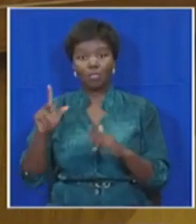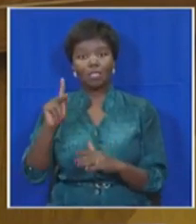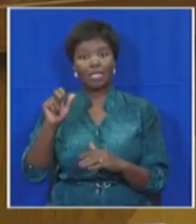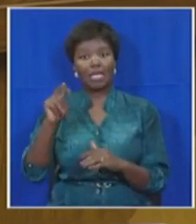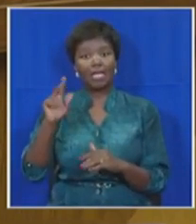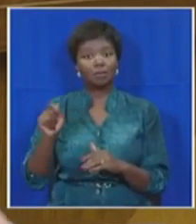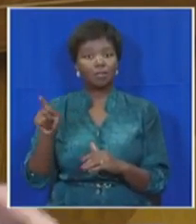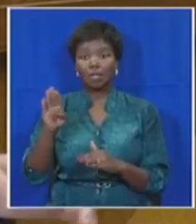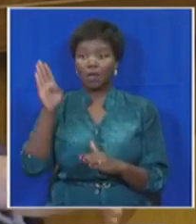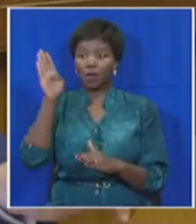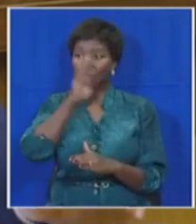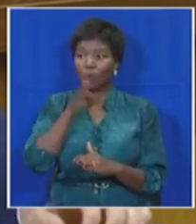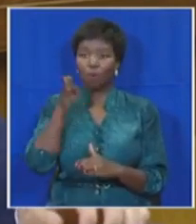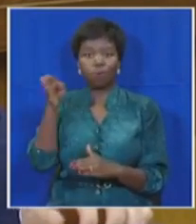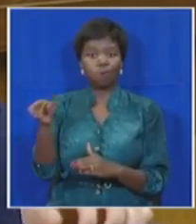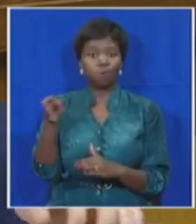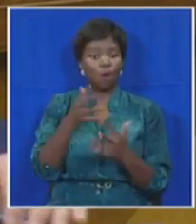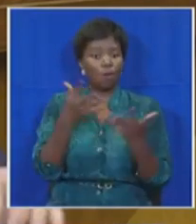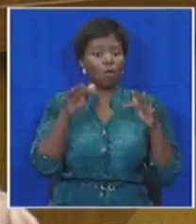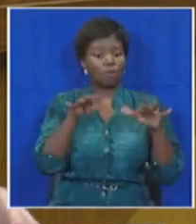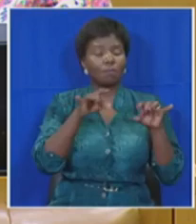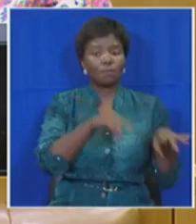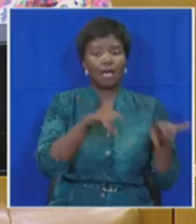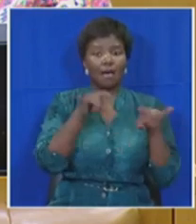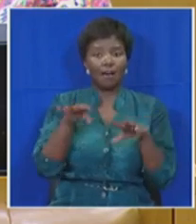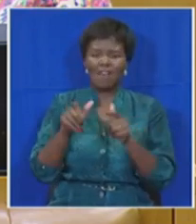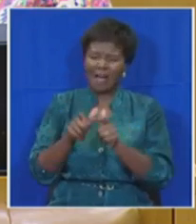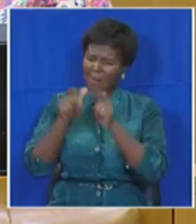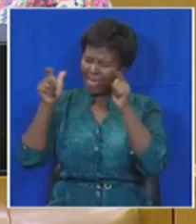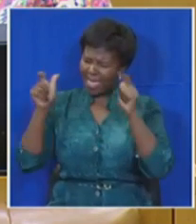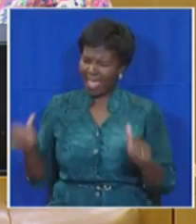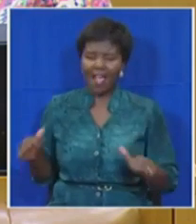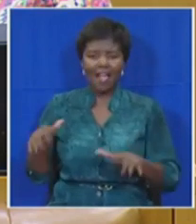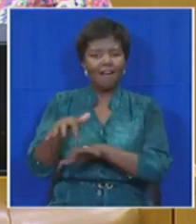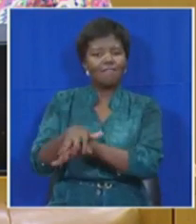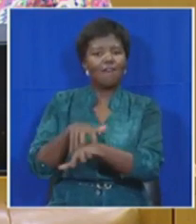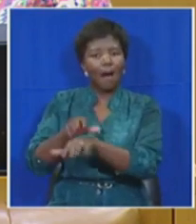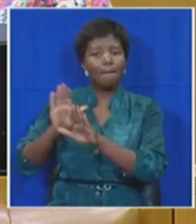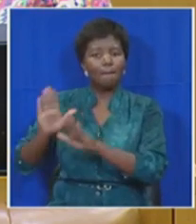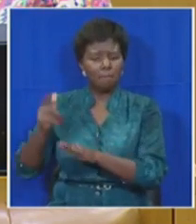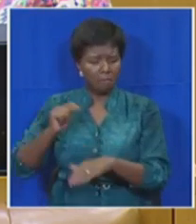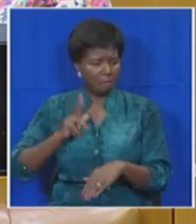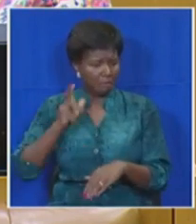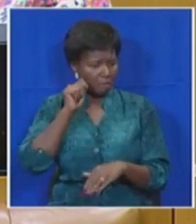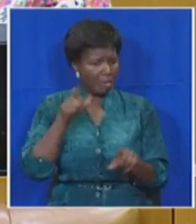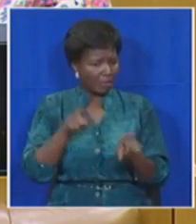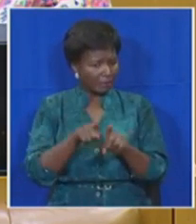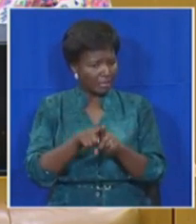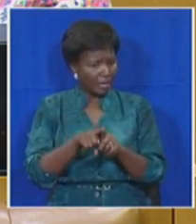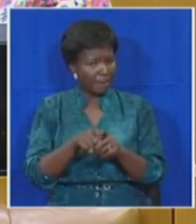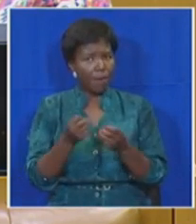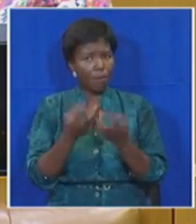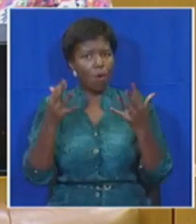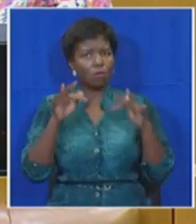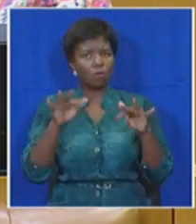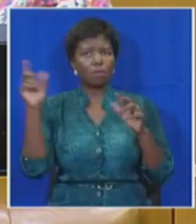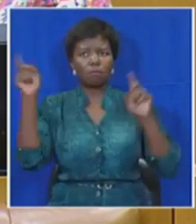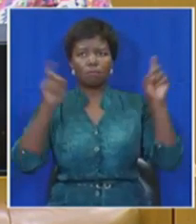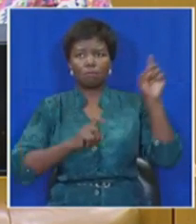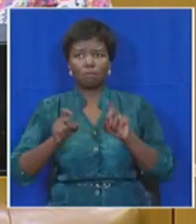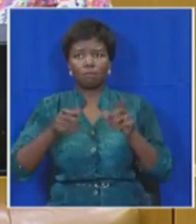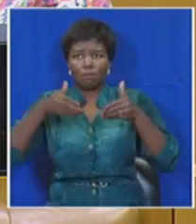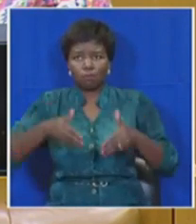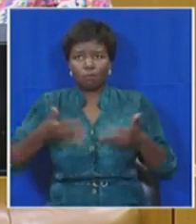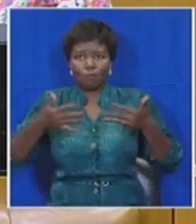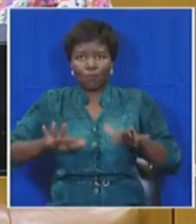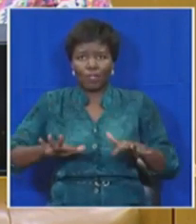ranks of the landless. Rather large farm as well. But I noticed he brought a whole lot of people to the gallery. Mr. Errol Present wasn't